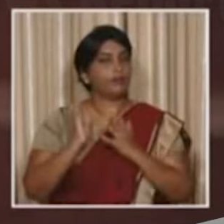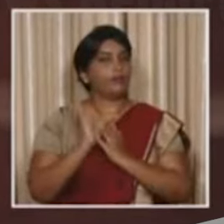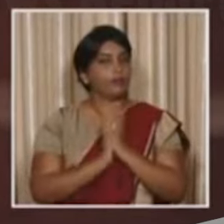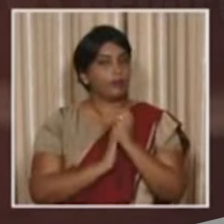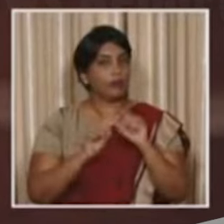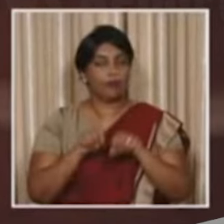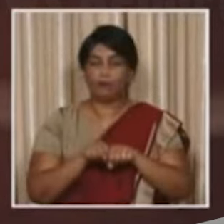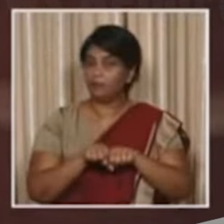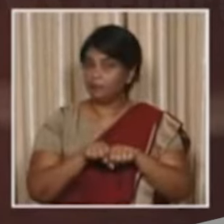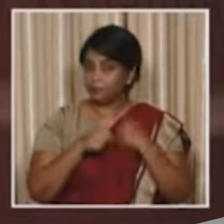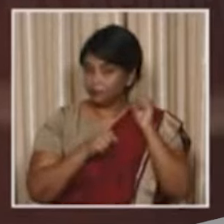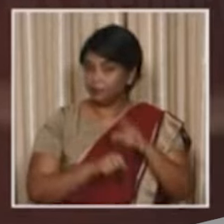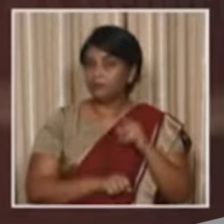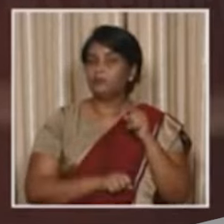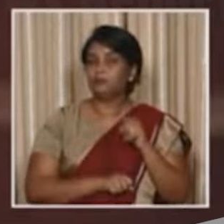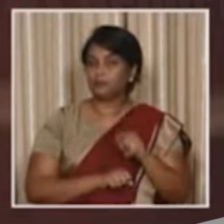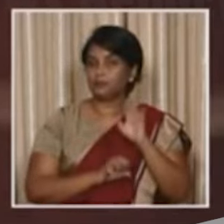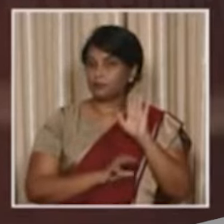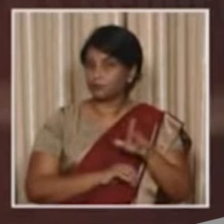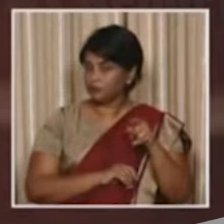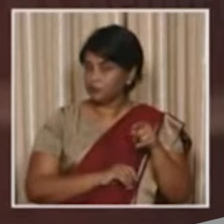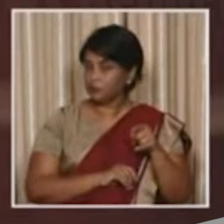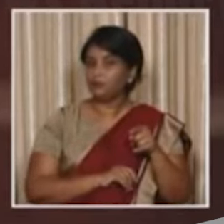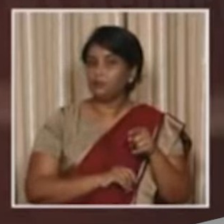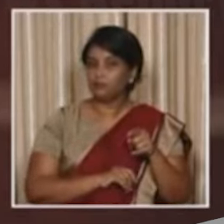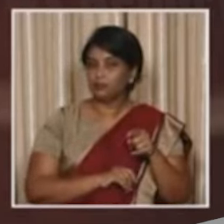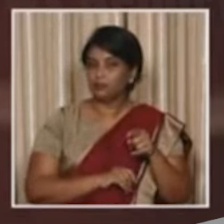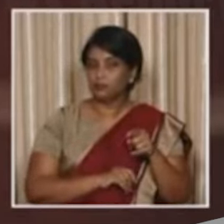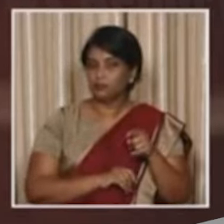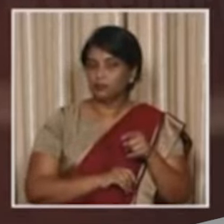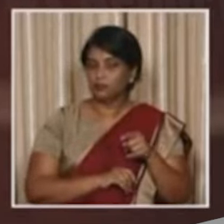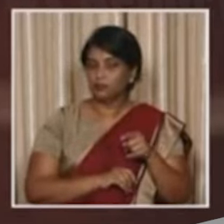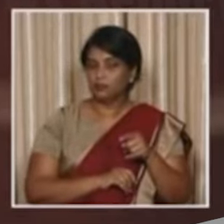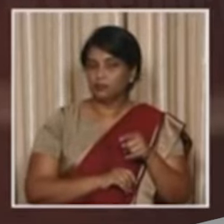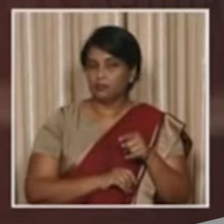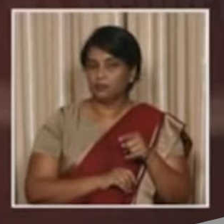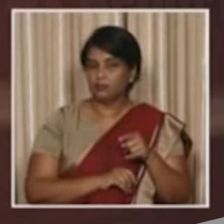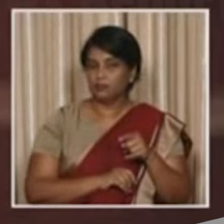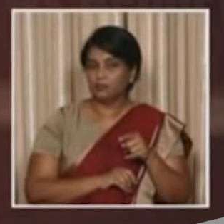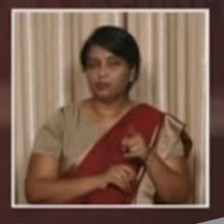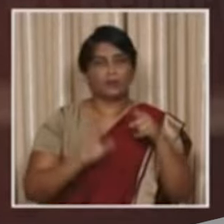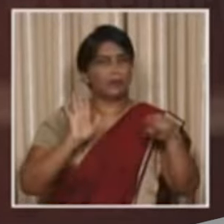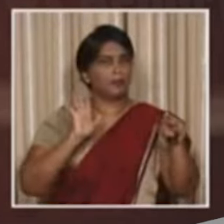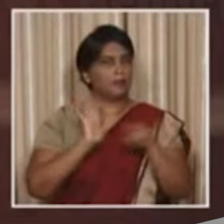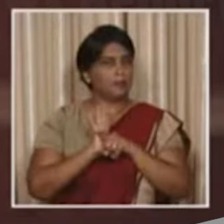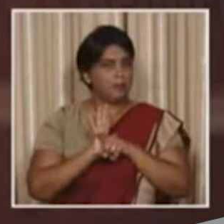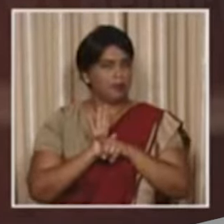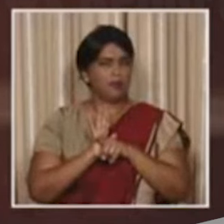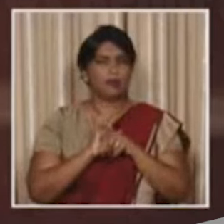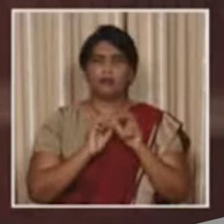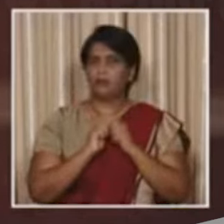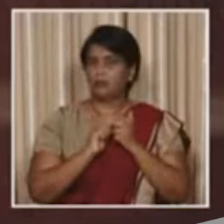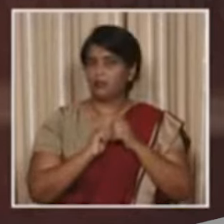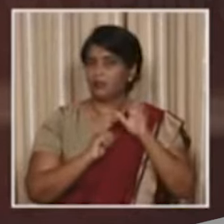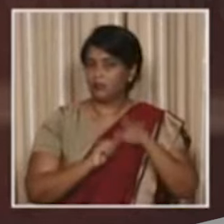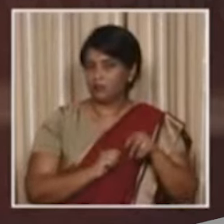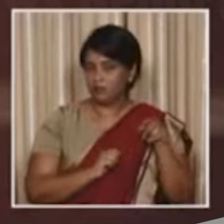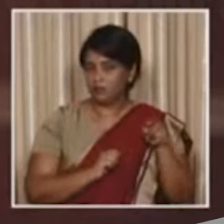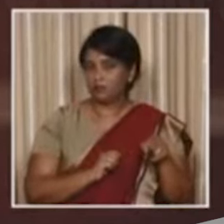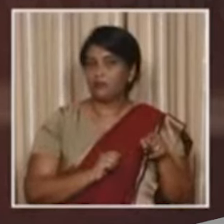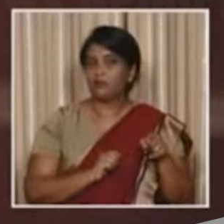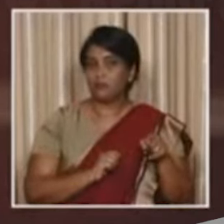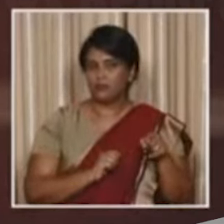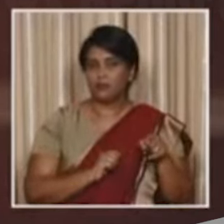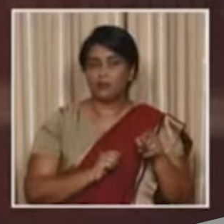and not as punishment for duty disregarded or authority abuse. They have quoted Saman versus Leela Dasa